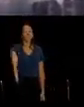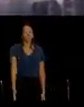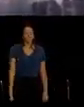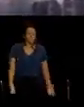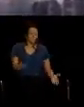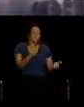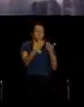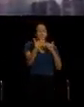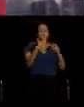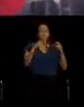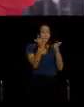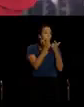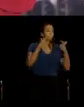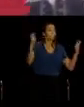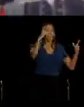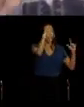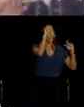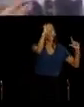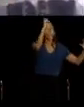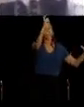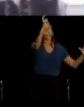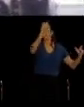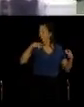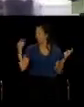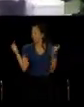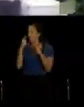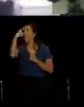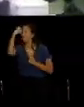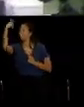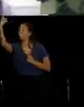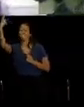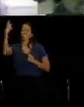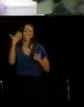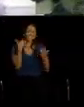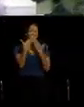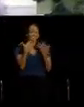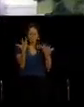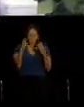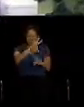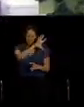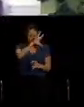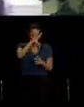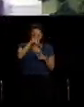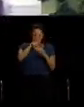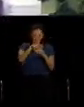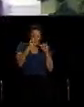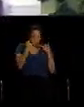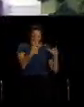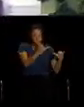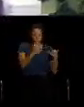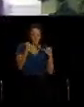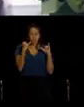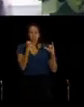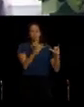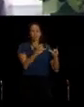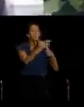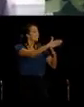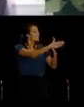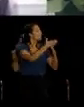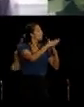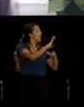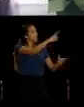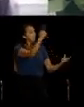make. However big, however small, let me be part of it